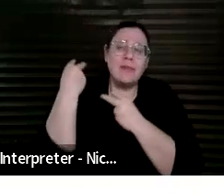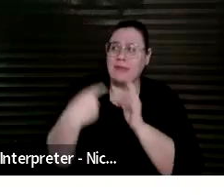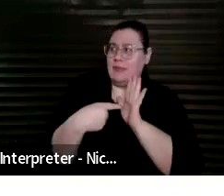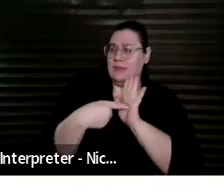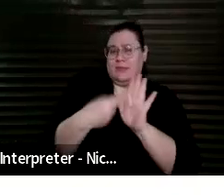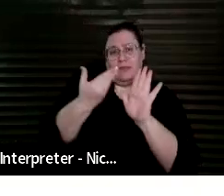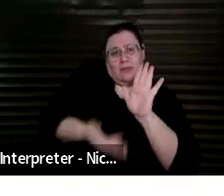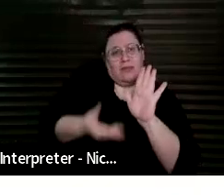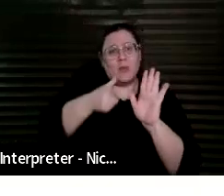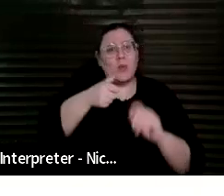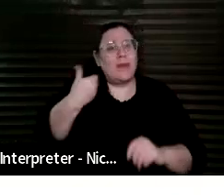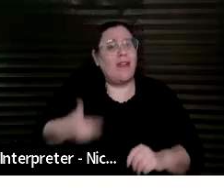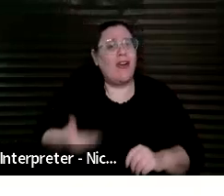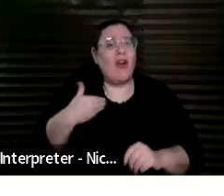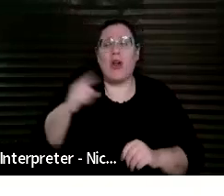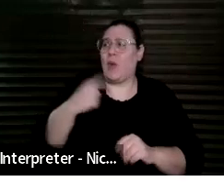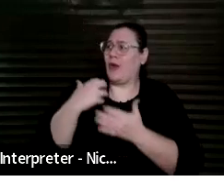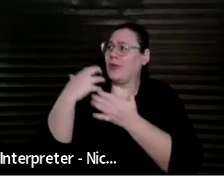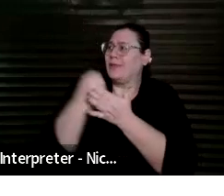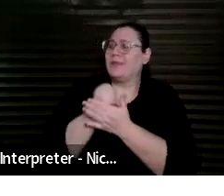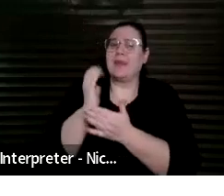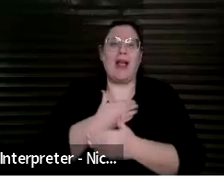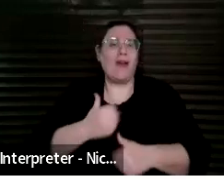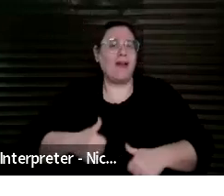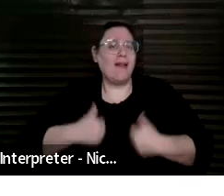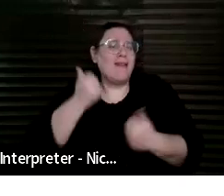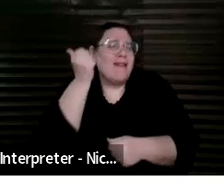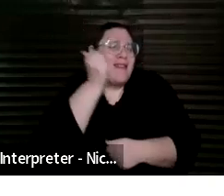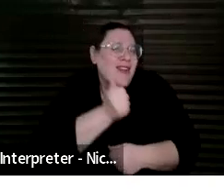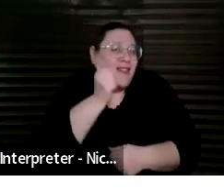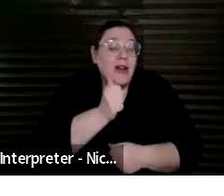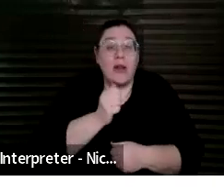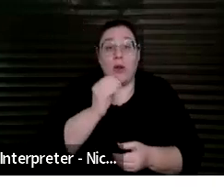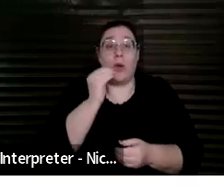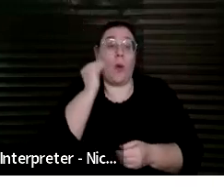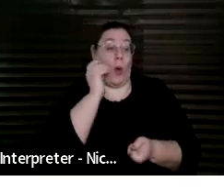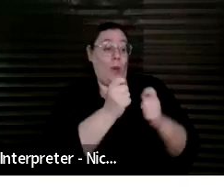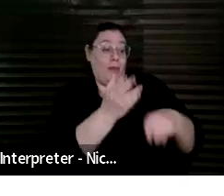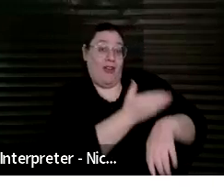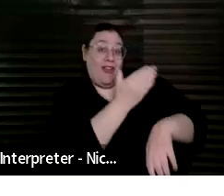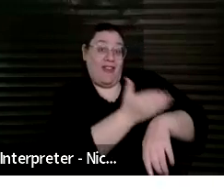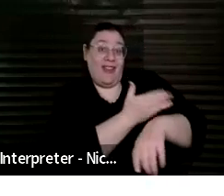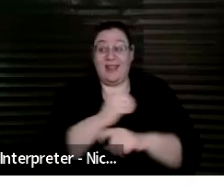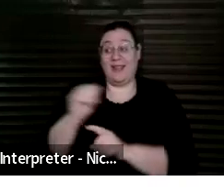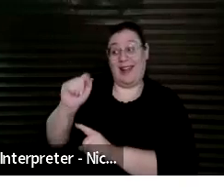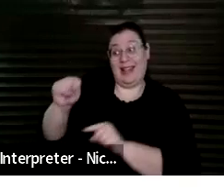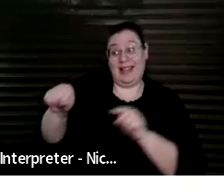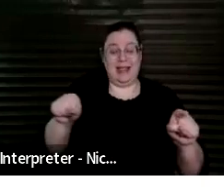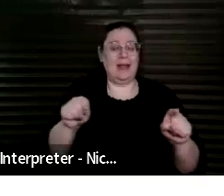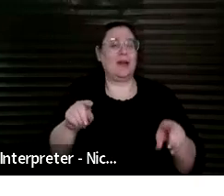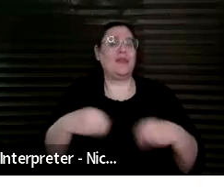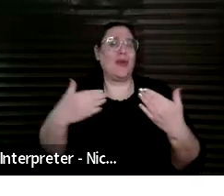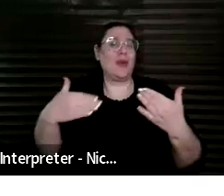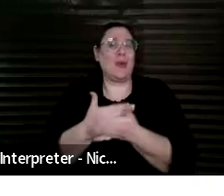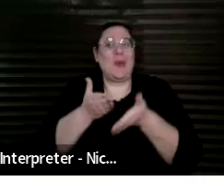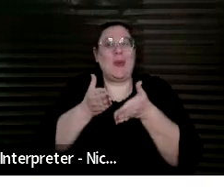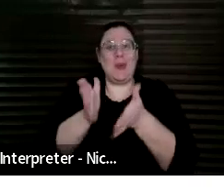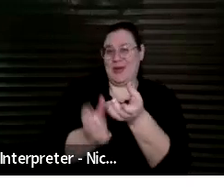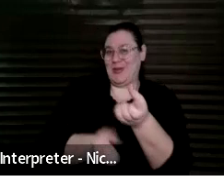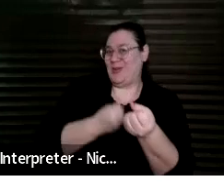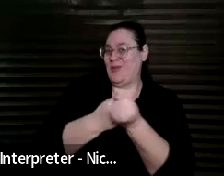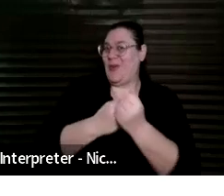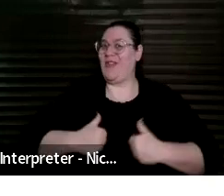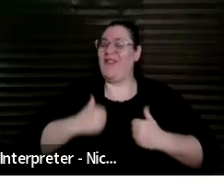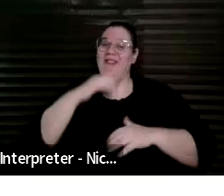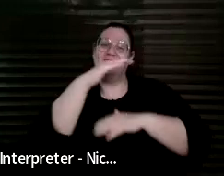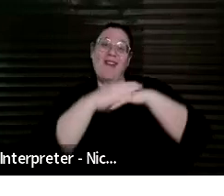Home modification and AT can provide new ways that support living comfortably and safely in your home at all